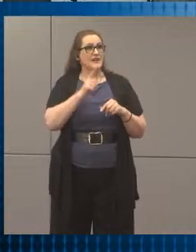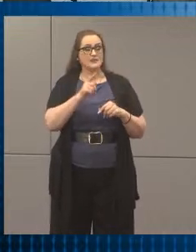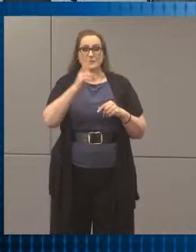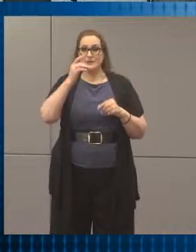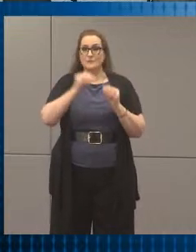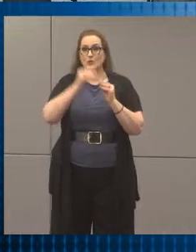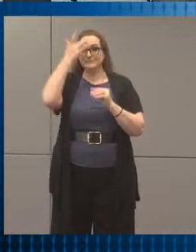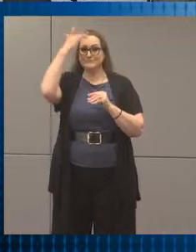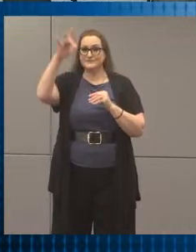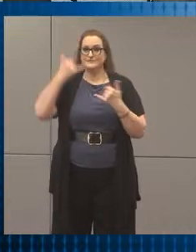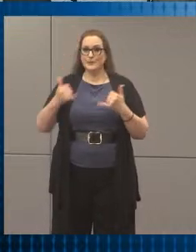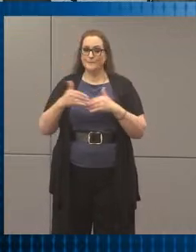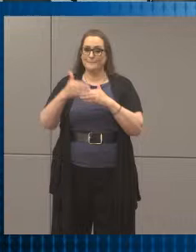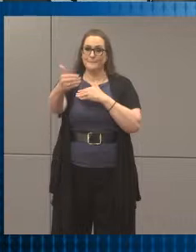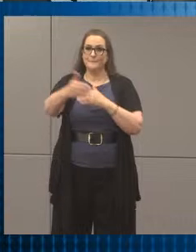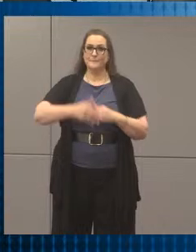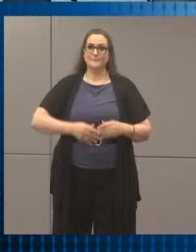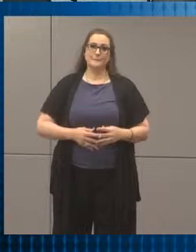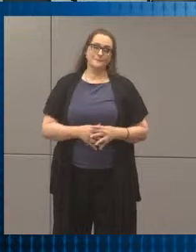on.